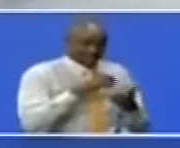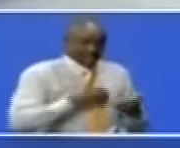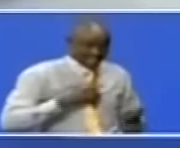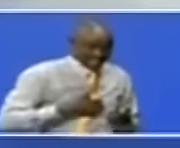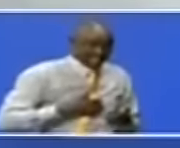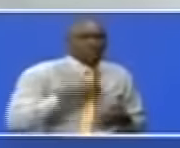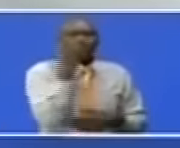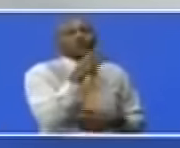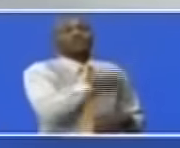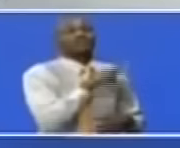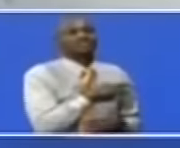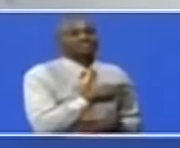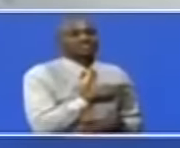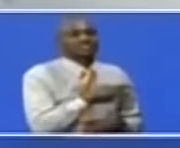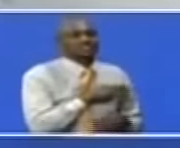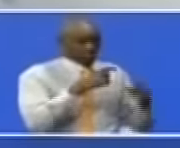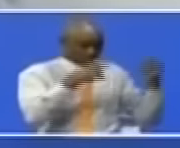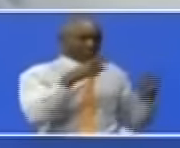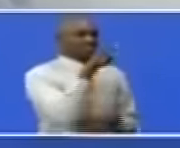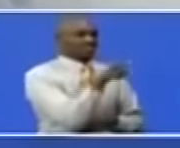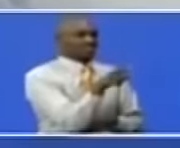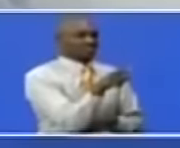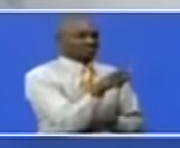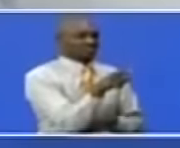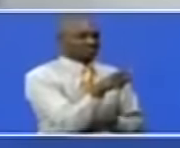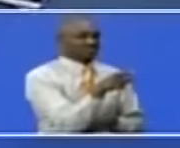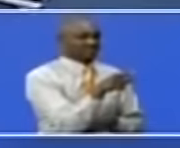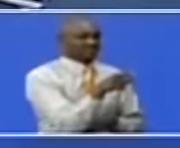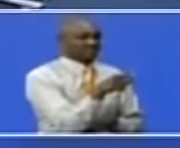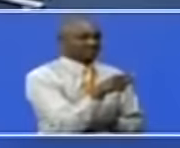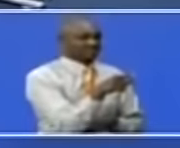So who would be benefiting? The opponents.